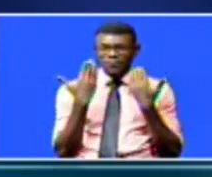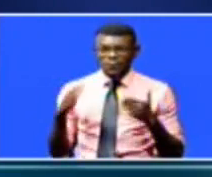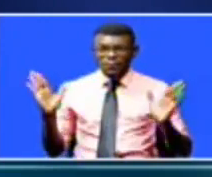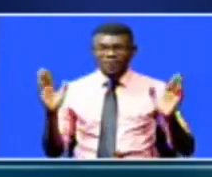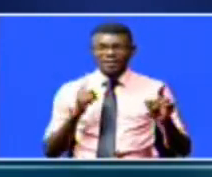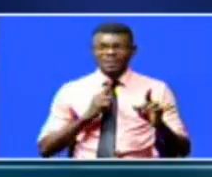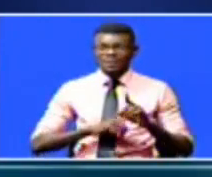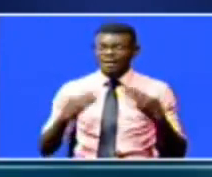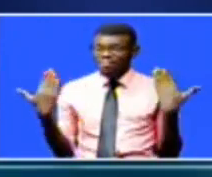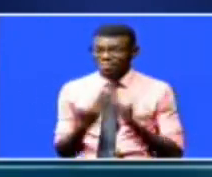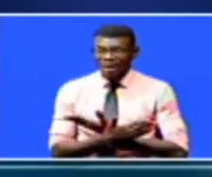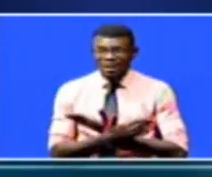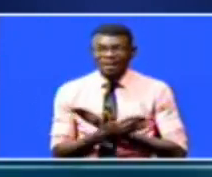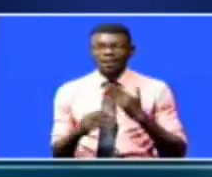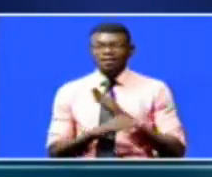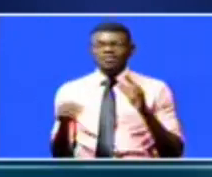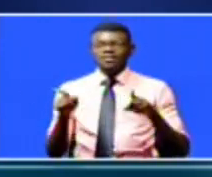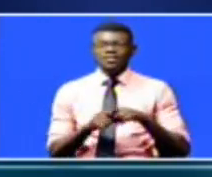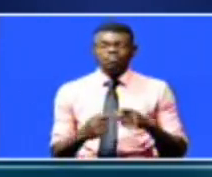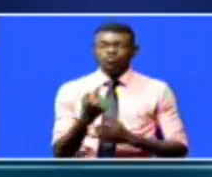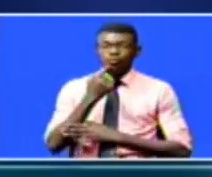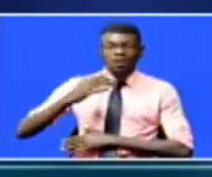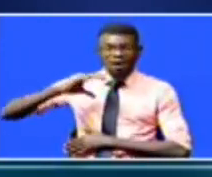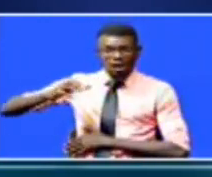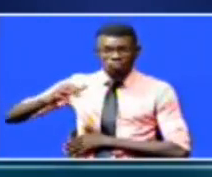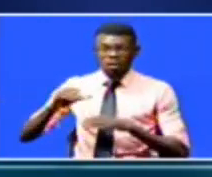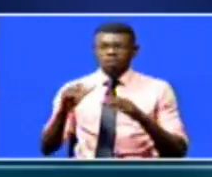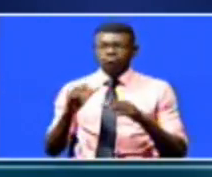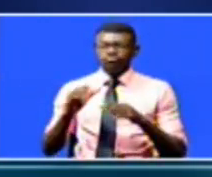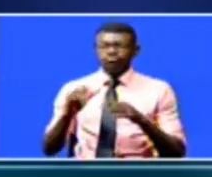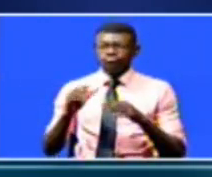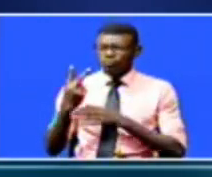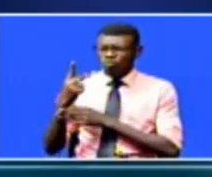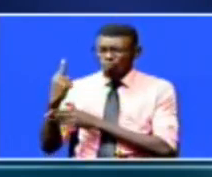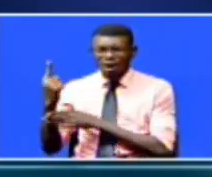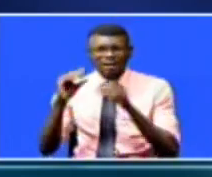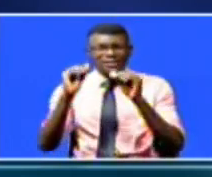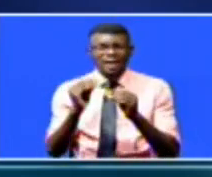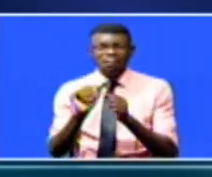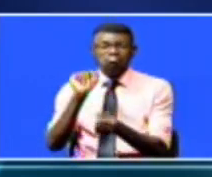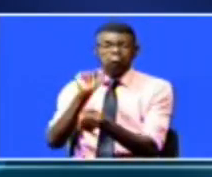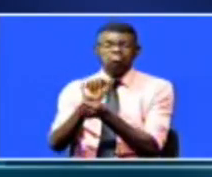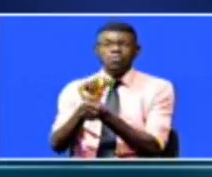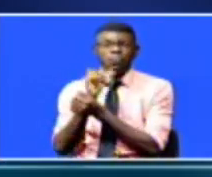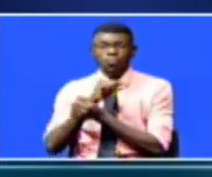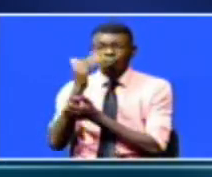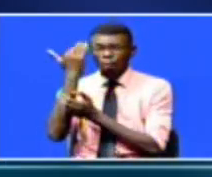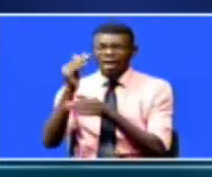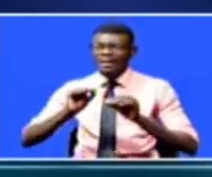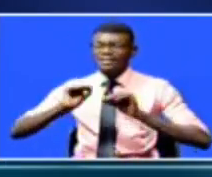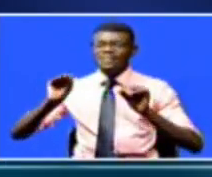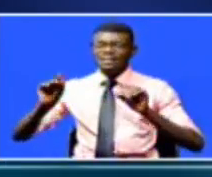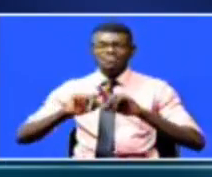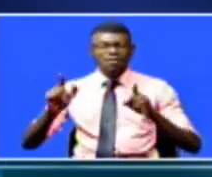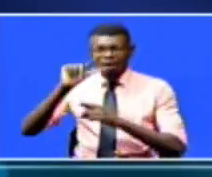time. While in the county of Turkana, 21 teachers have been arrested after they were found teaching contrary to government directives. Here's